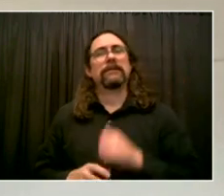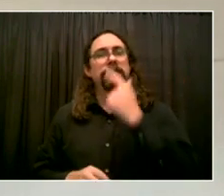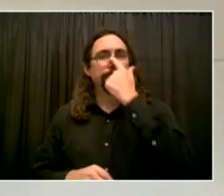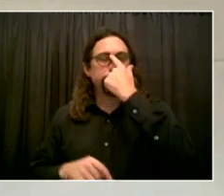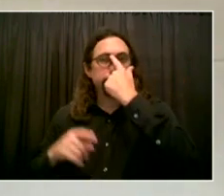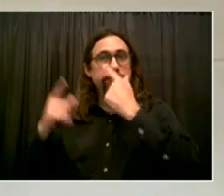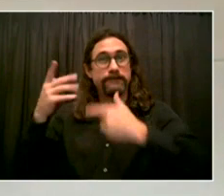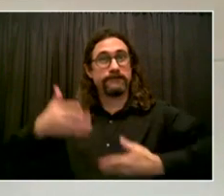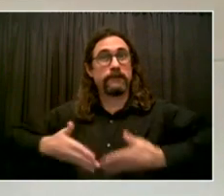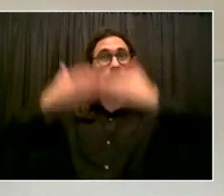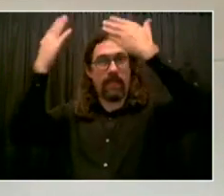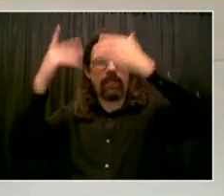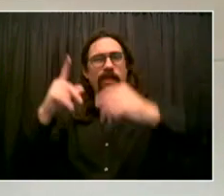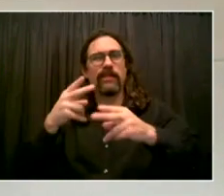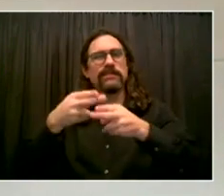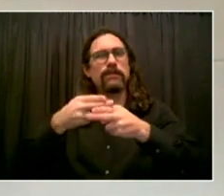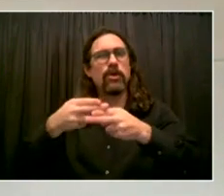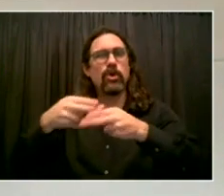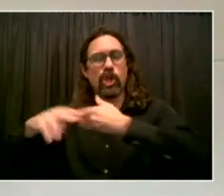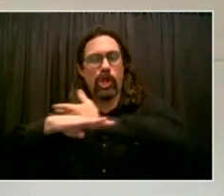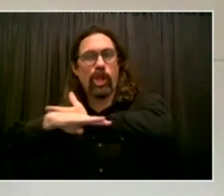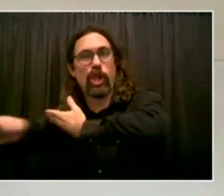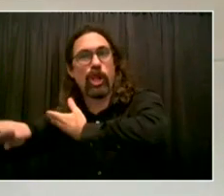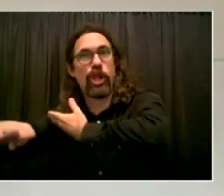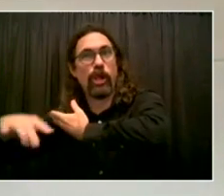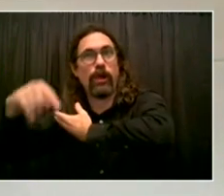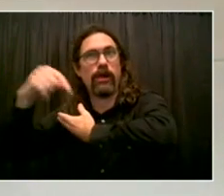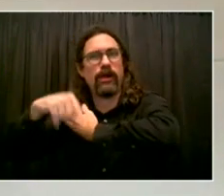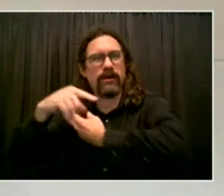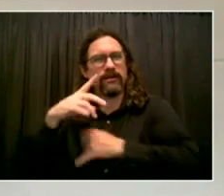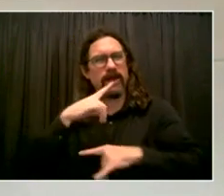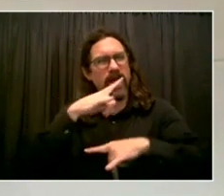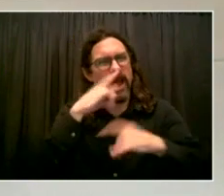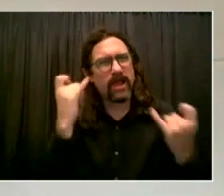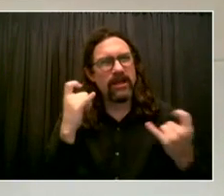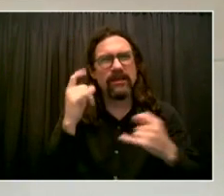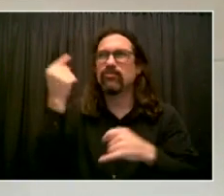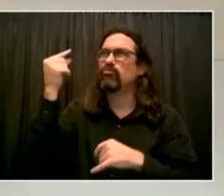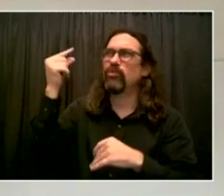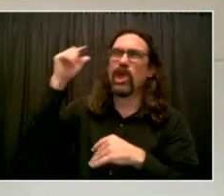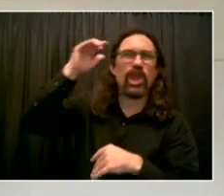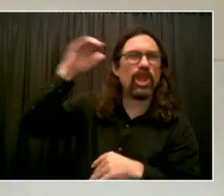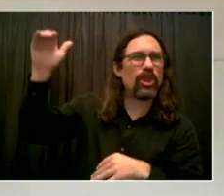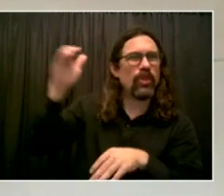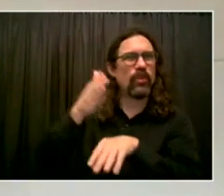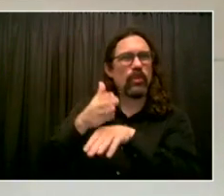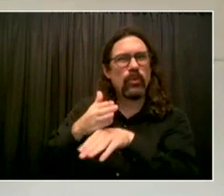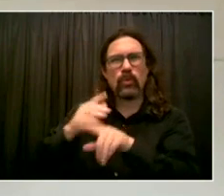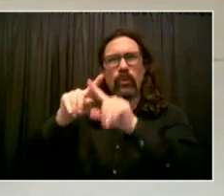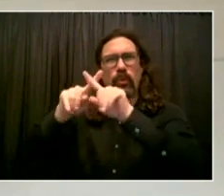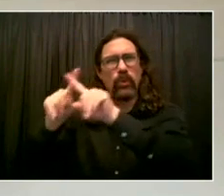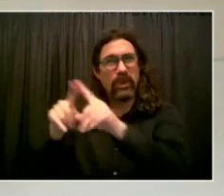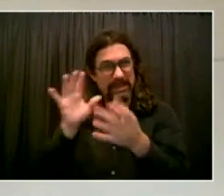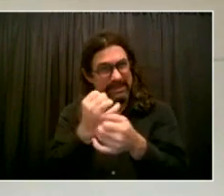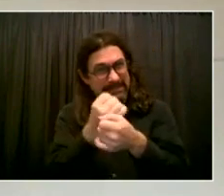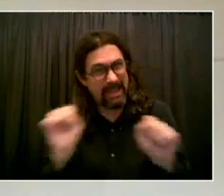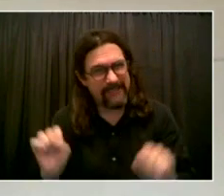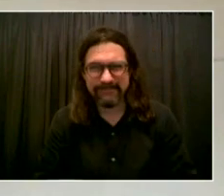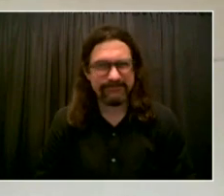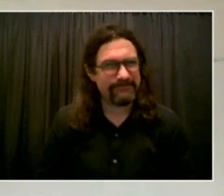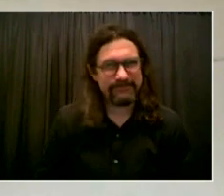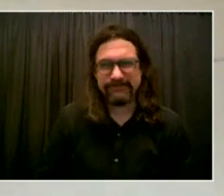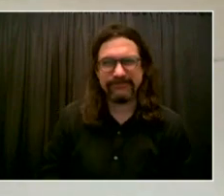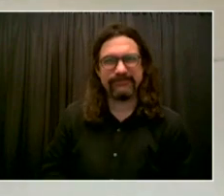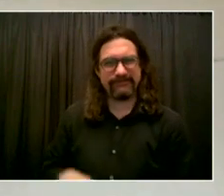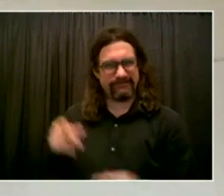improvements. They're safety issues and constant reminders of decades of systemic disinvestment in public housing. And